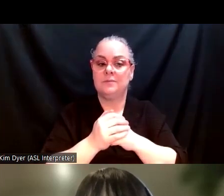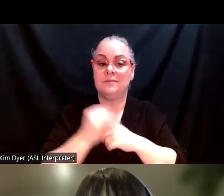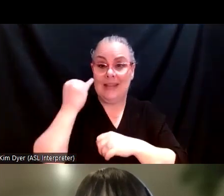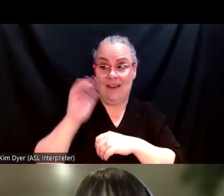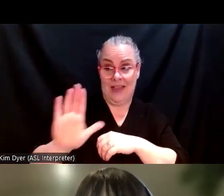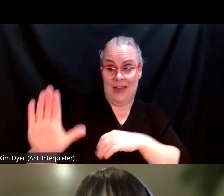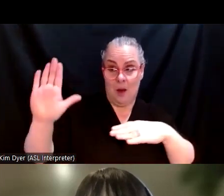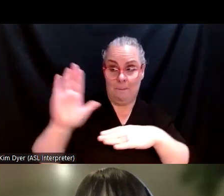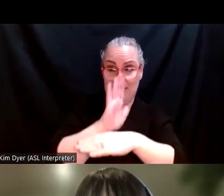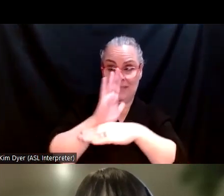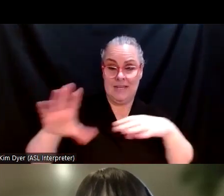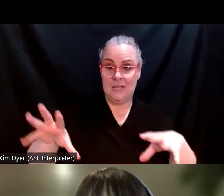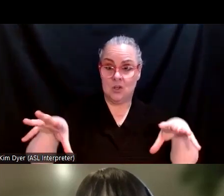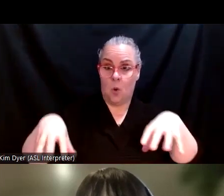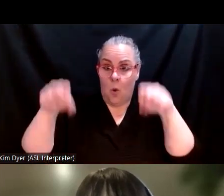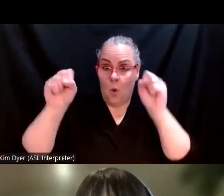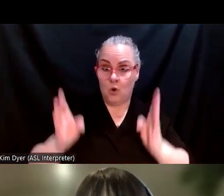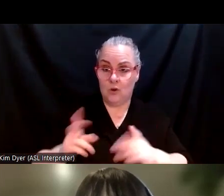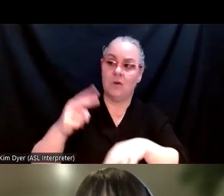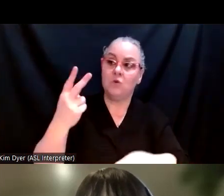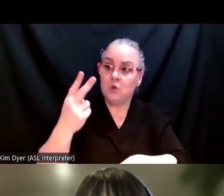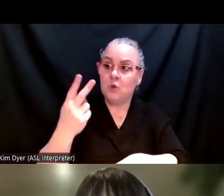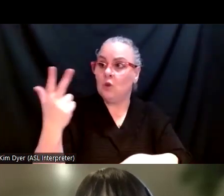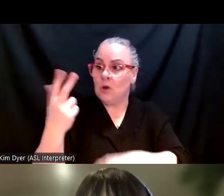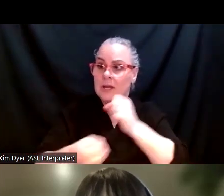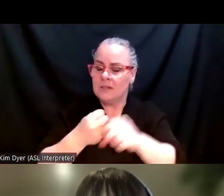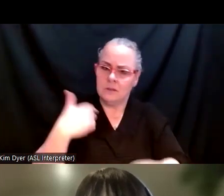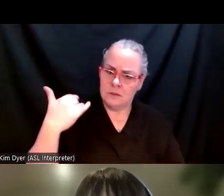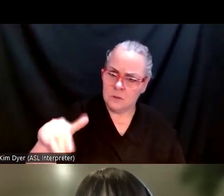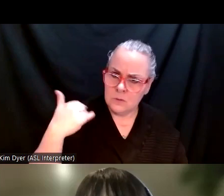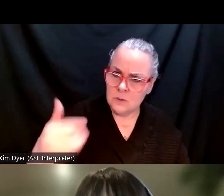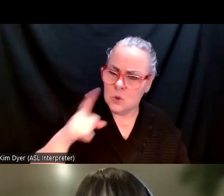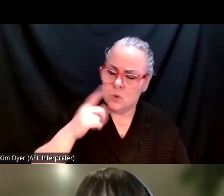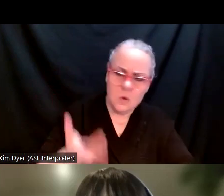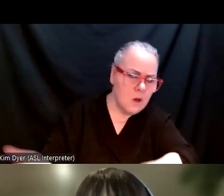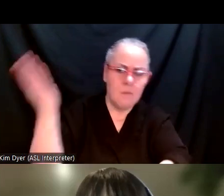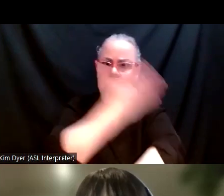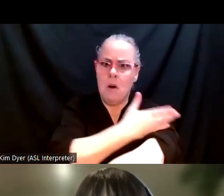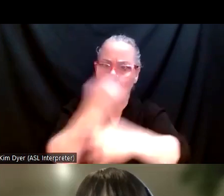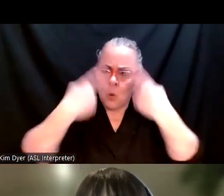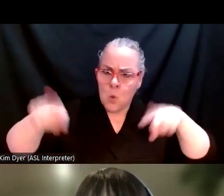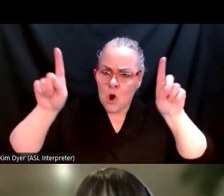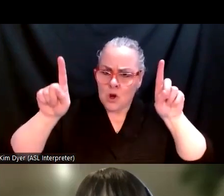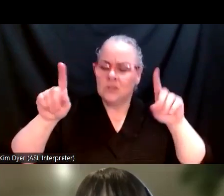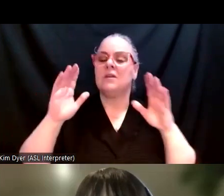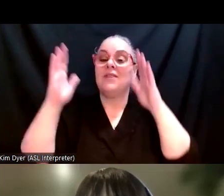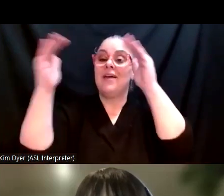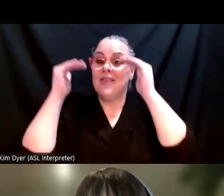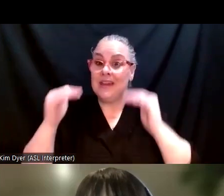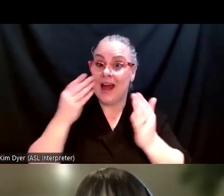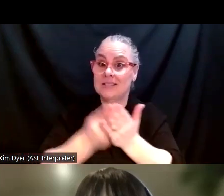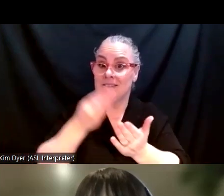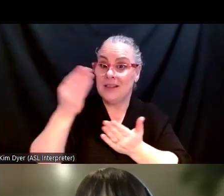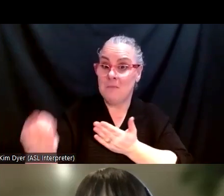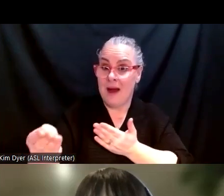business owner for two or three years says, wow, this really works, mm-hmm. then the next vehicle they buy will